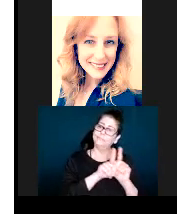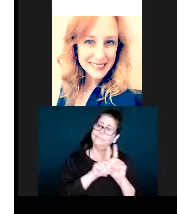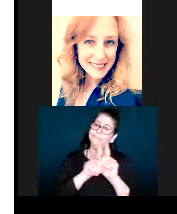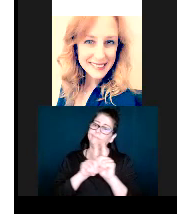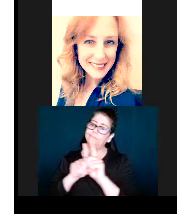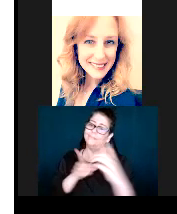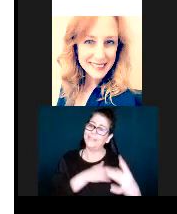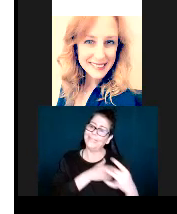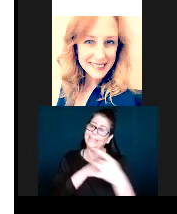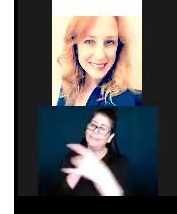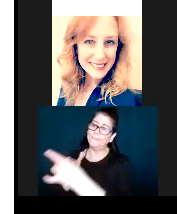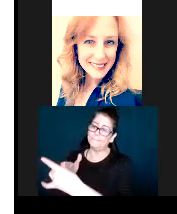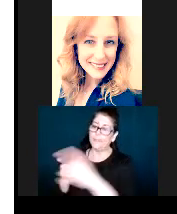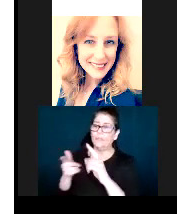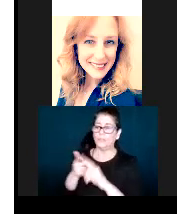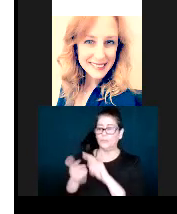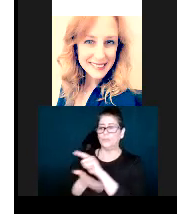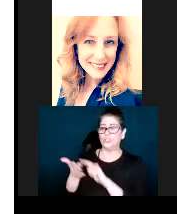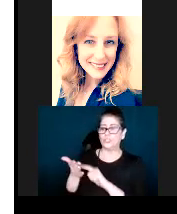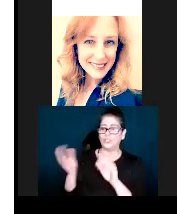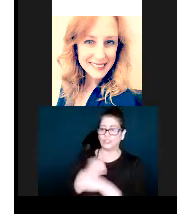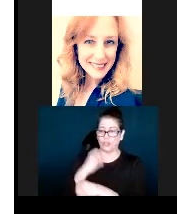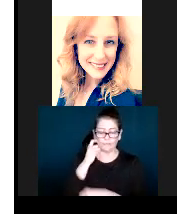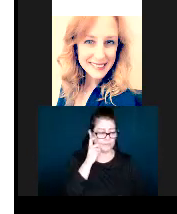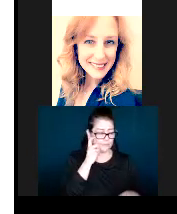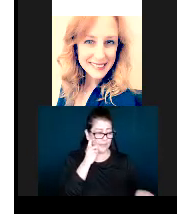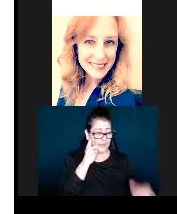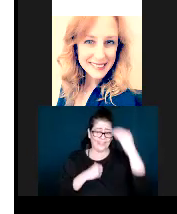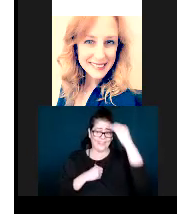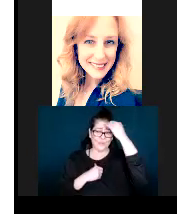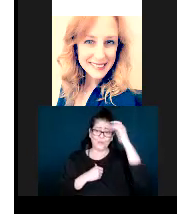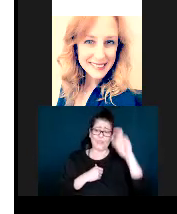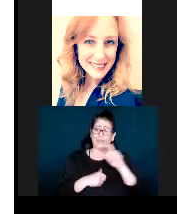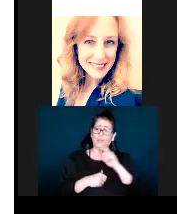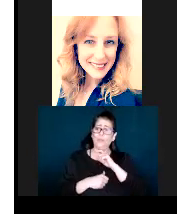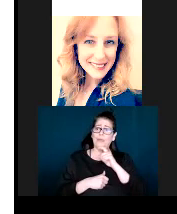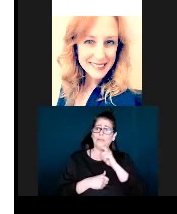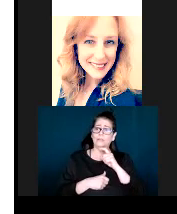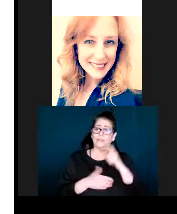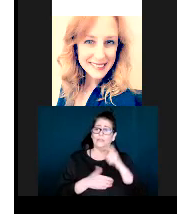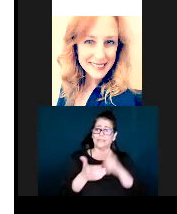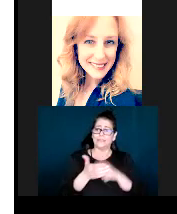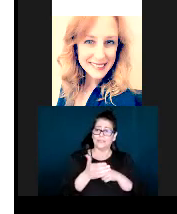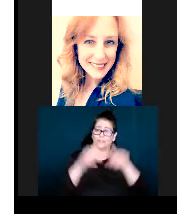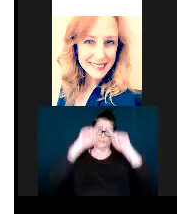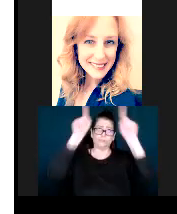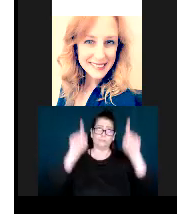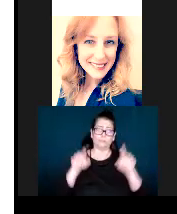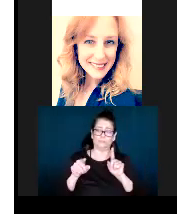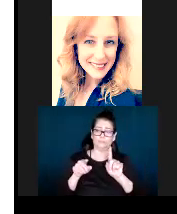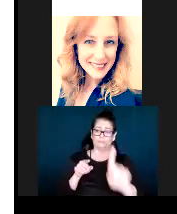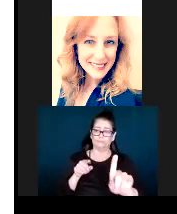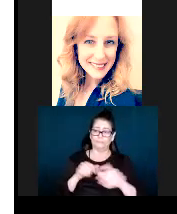office. Um, and they knew they had to go through a metal detector. I would also give them advice on what to